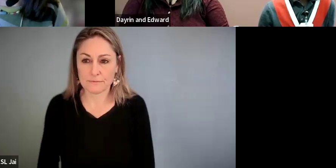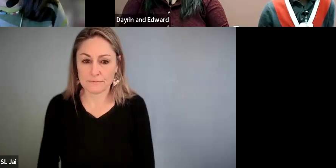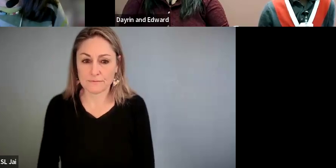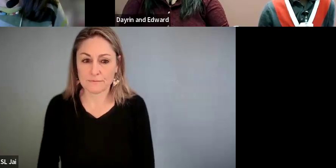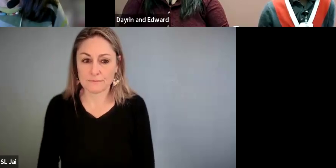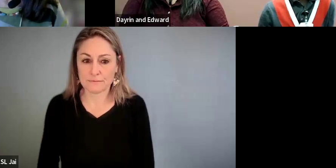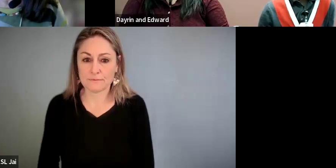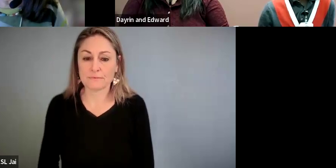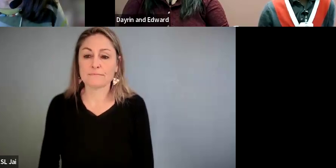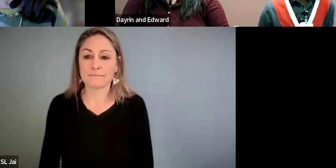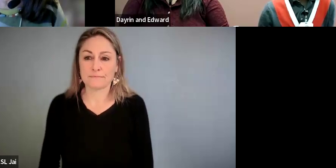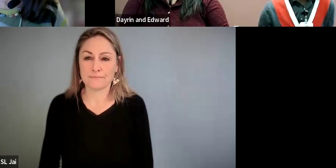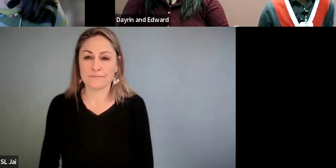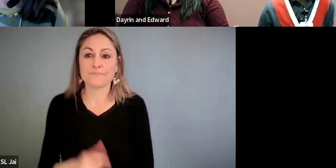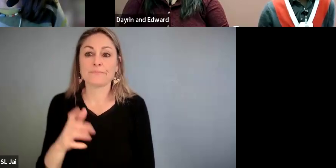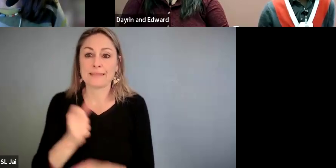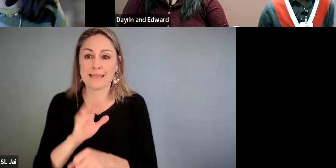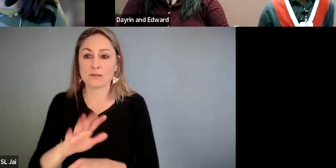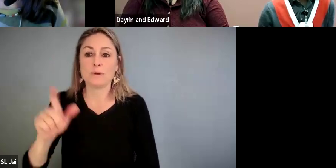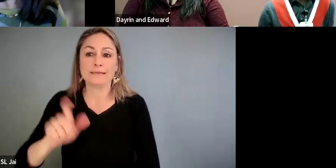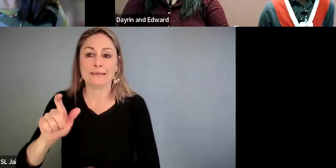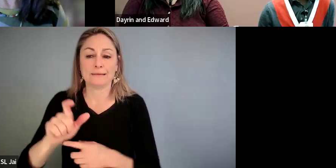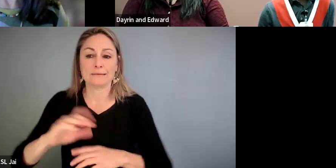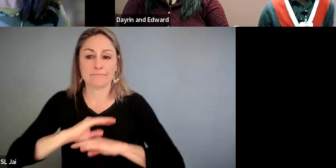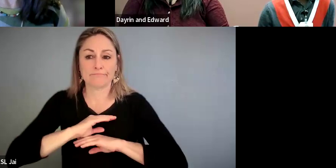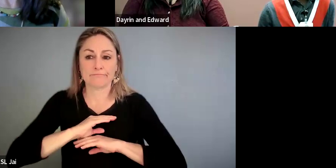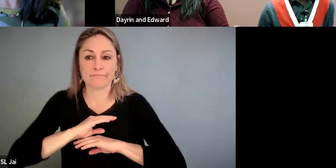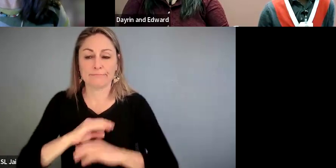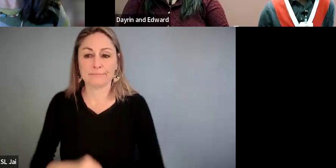Basic. Your needs met.